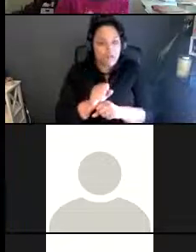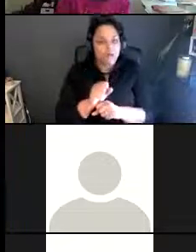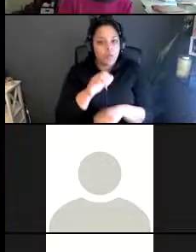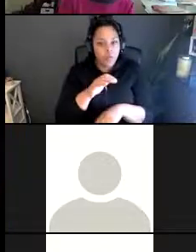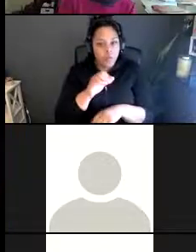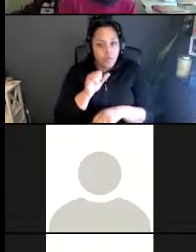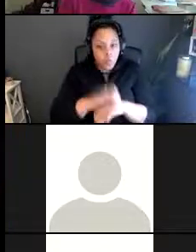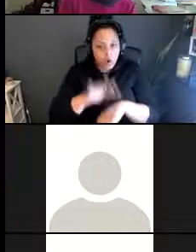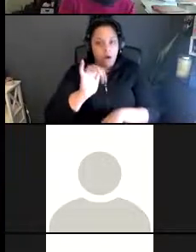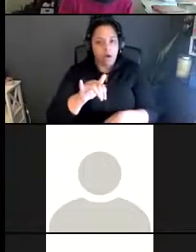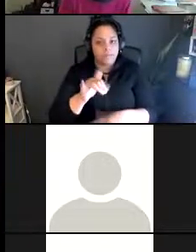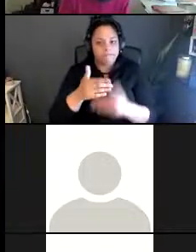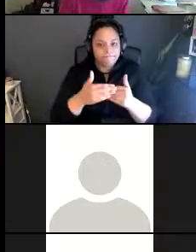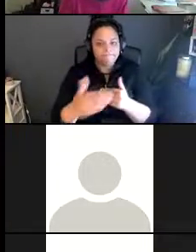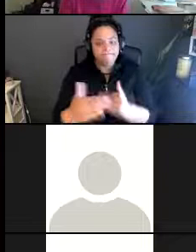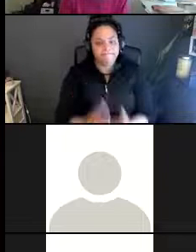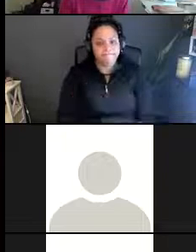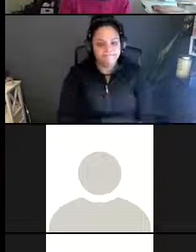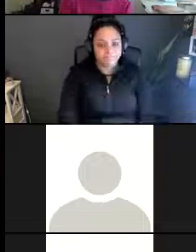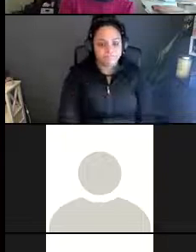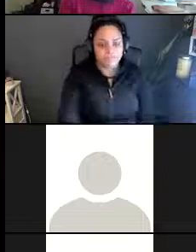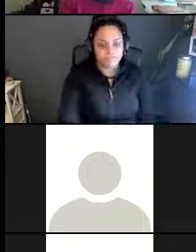this particular client.